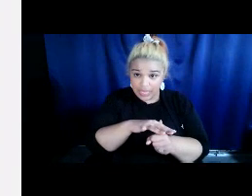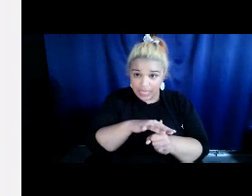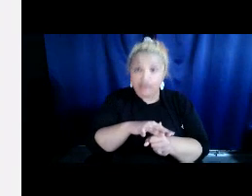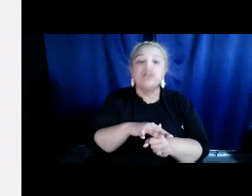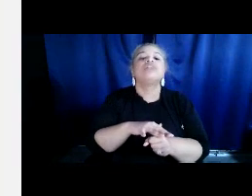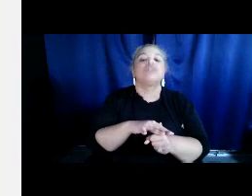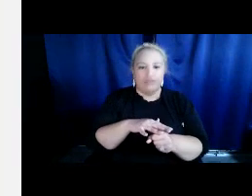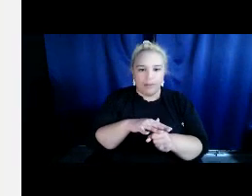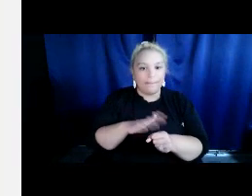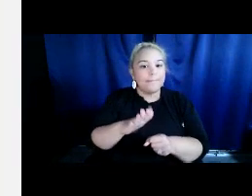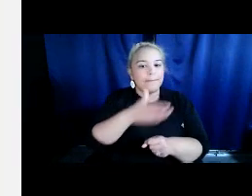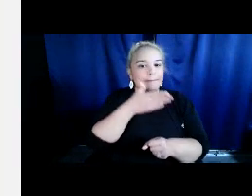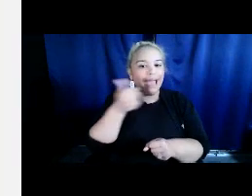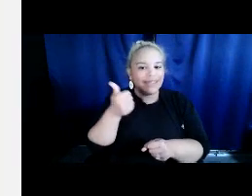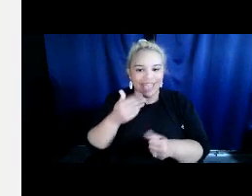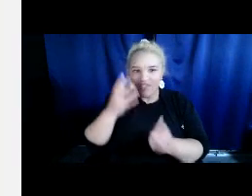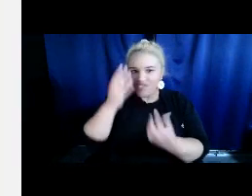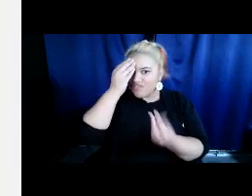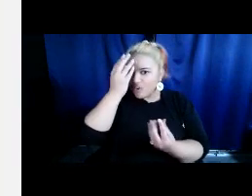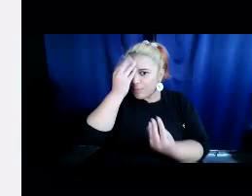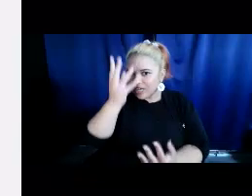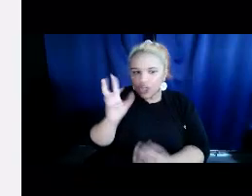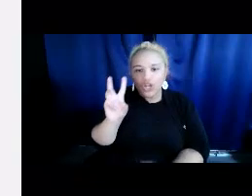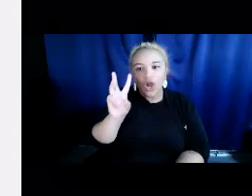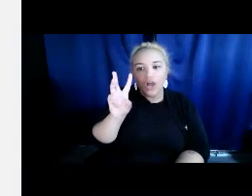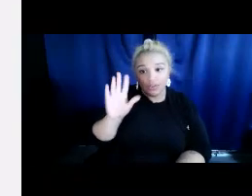dedicated accessibility webpage.